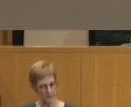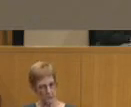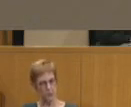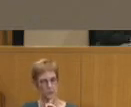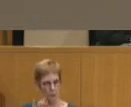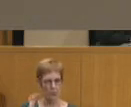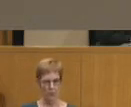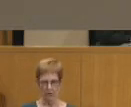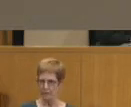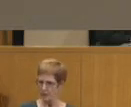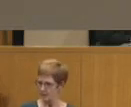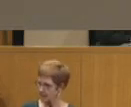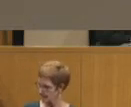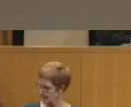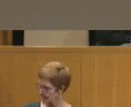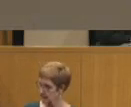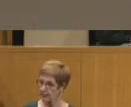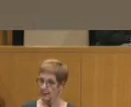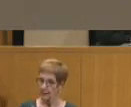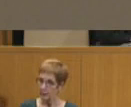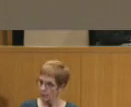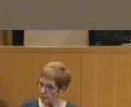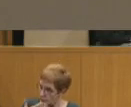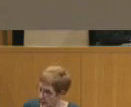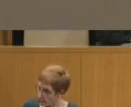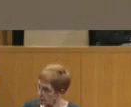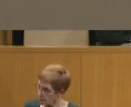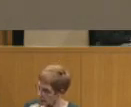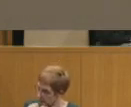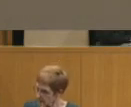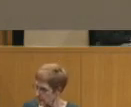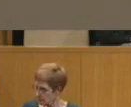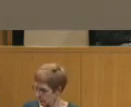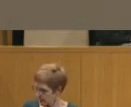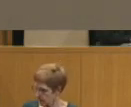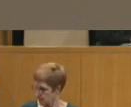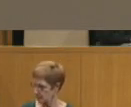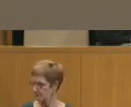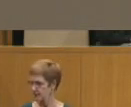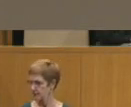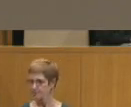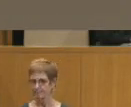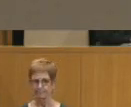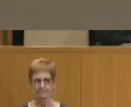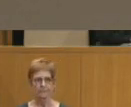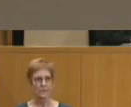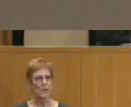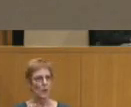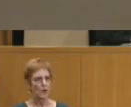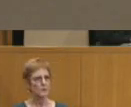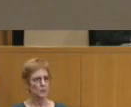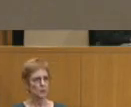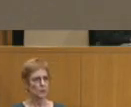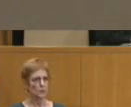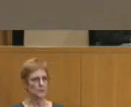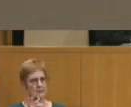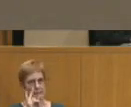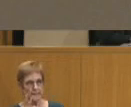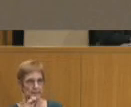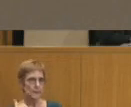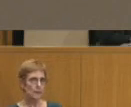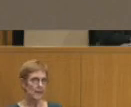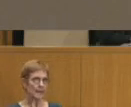tribes. And my sister Kinjal and my family in California, they are watching live.